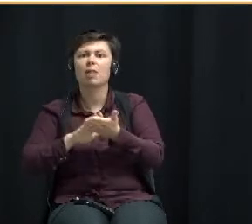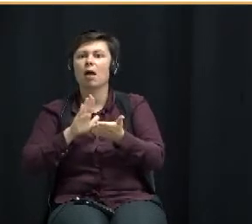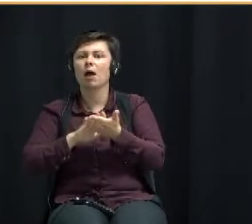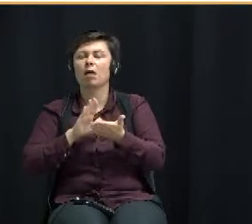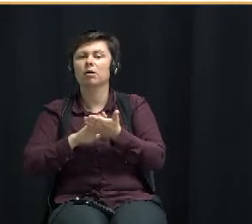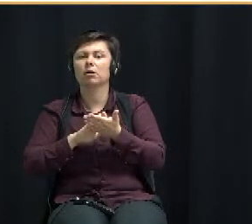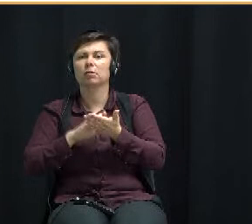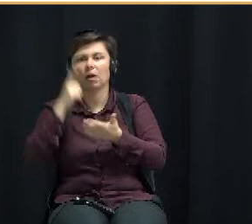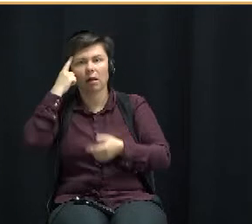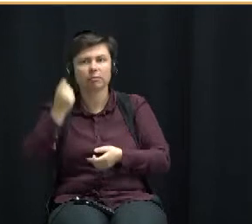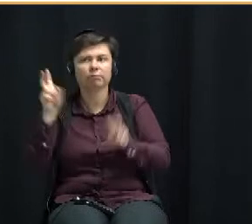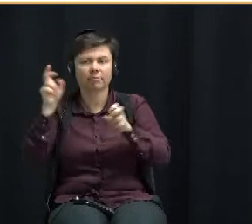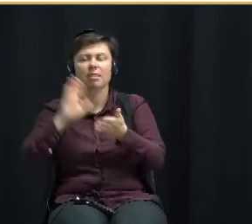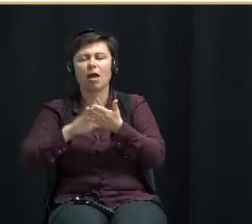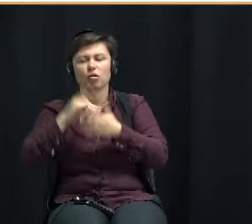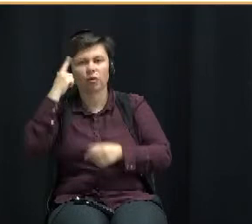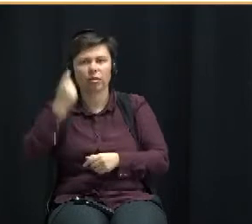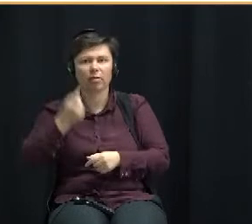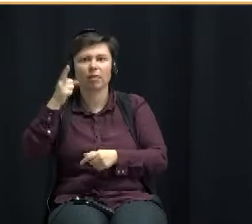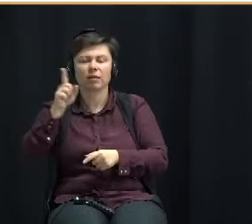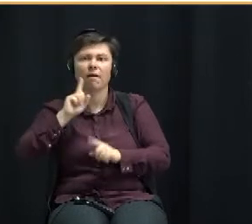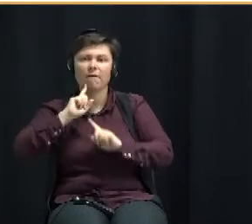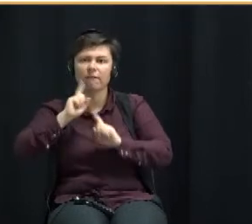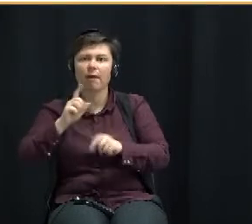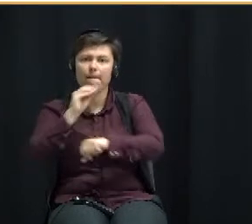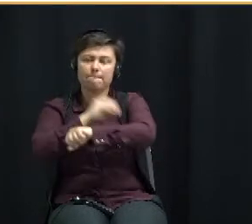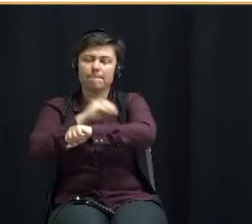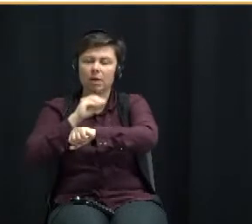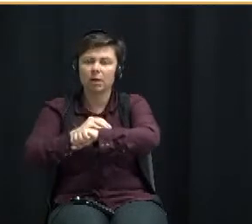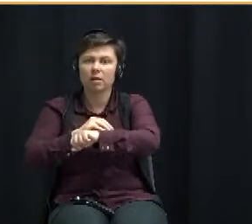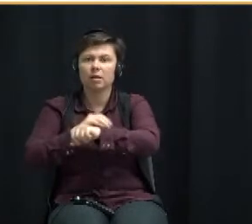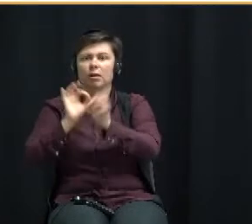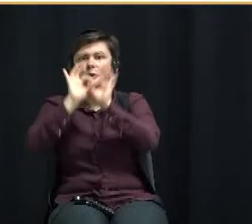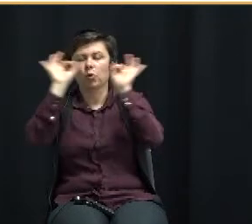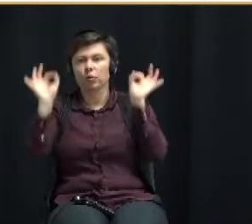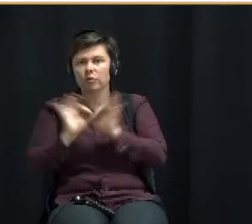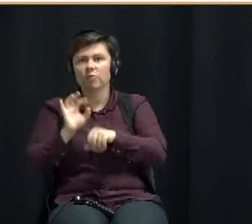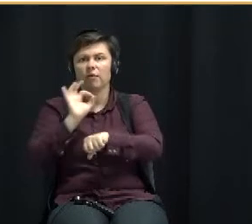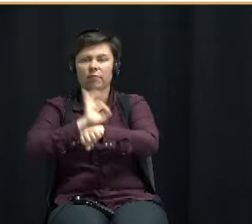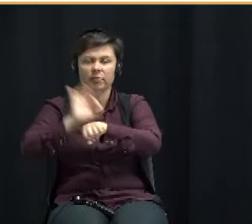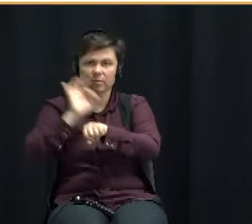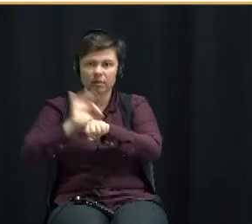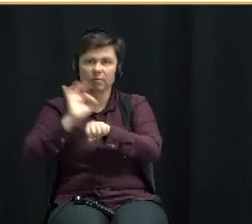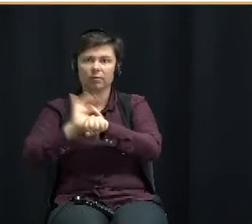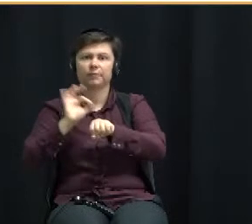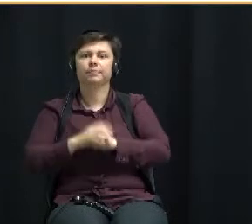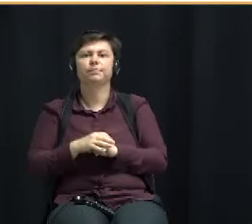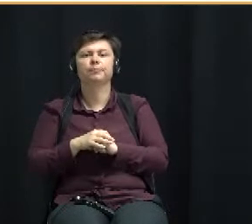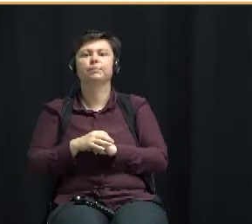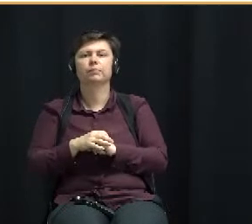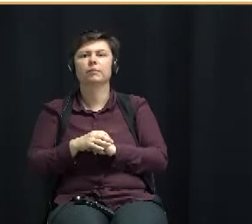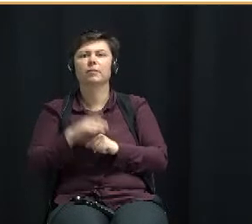to promote and to demonstrate in practice the value of a universal design approach across